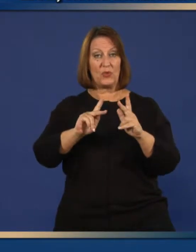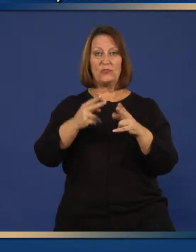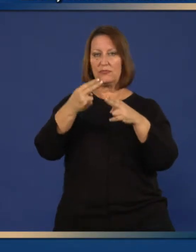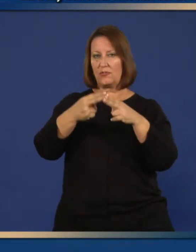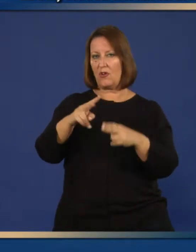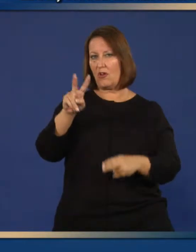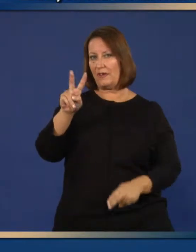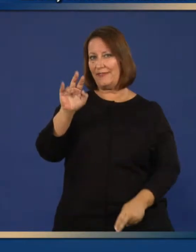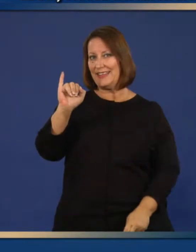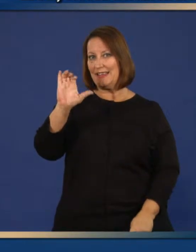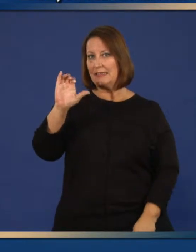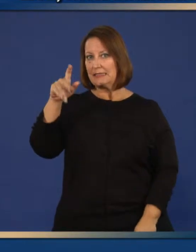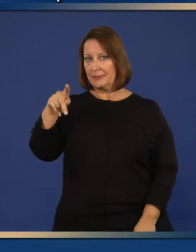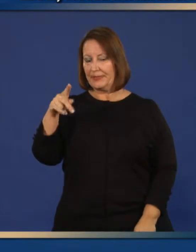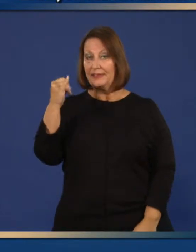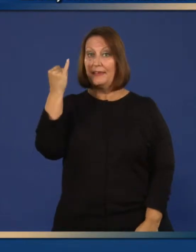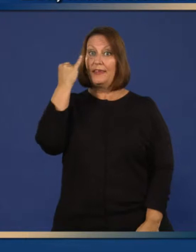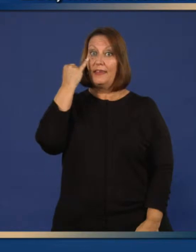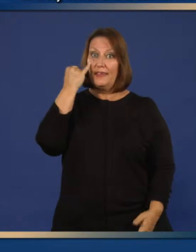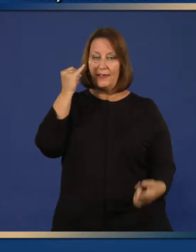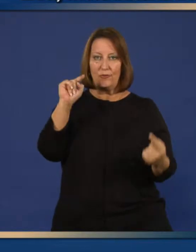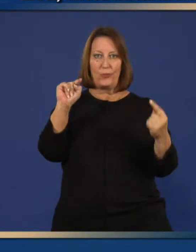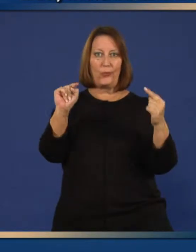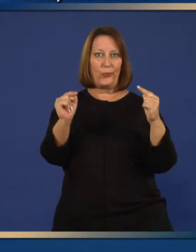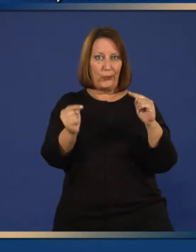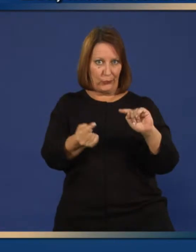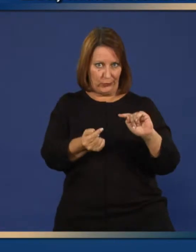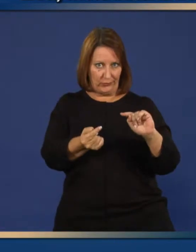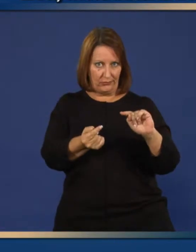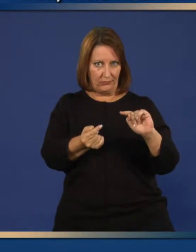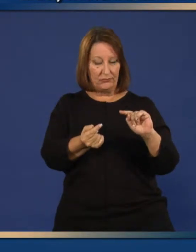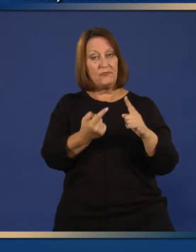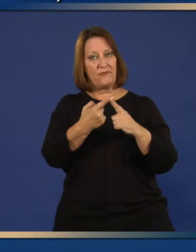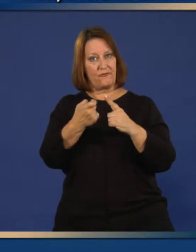VICP, was created in 1986.